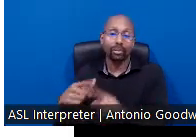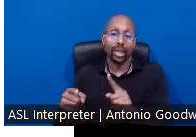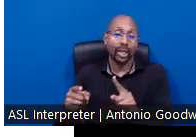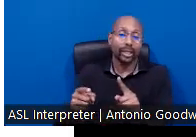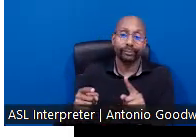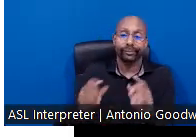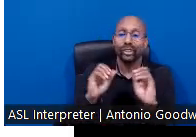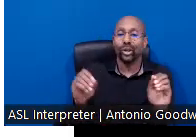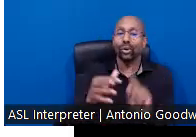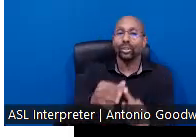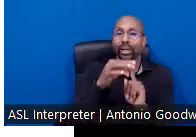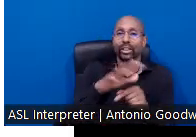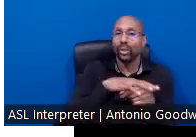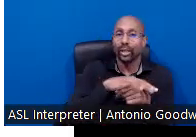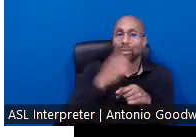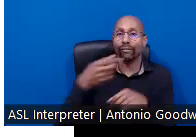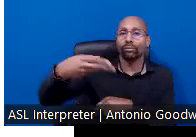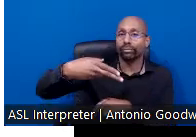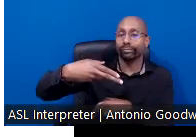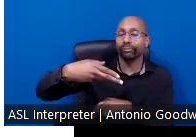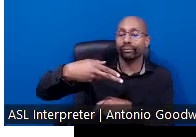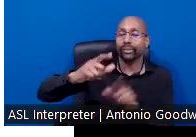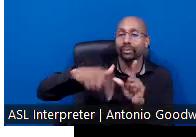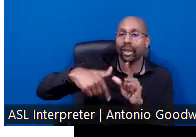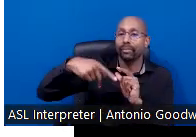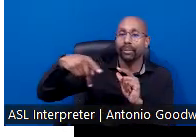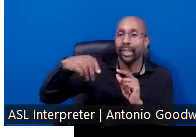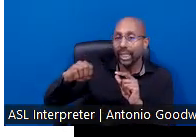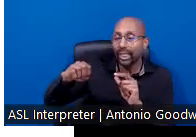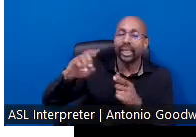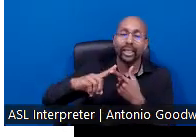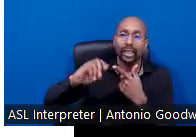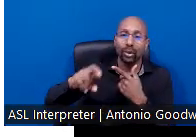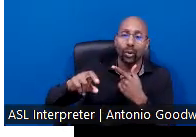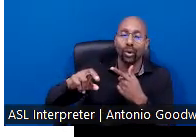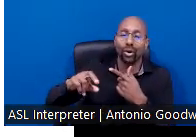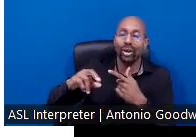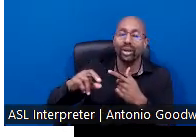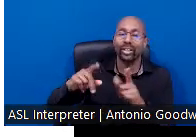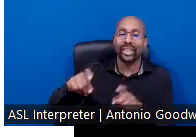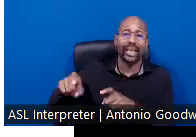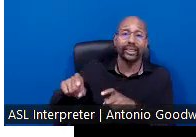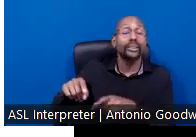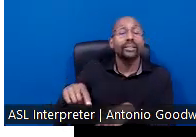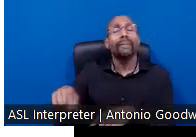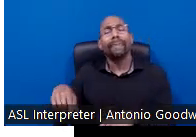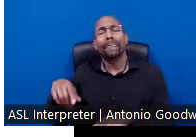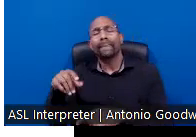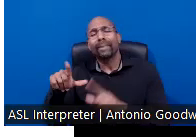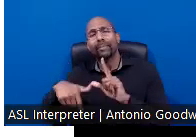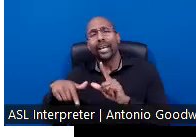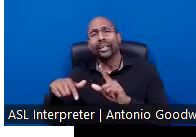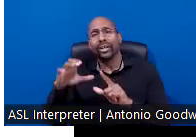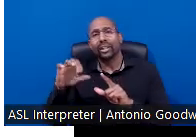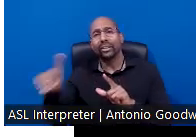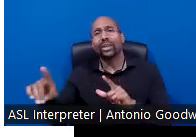that folks can dispose of, expired PPE. But expired COVID test, a